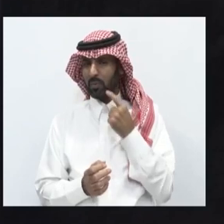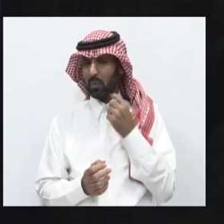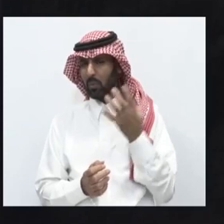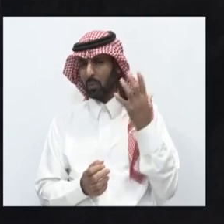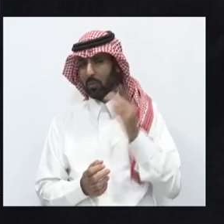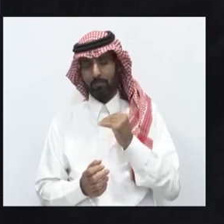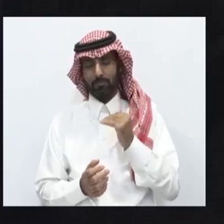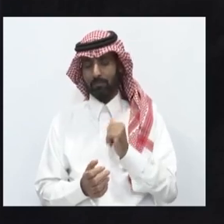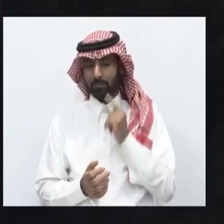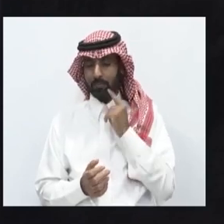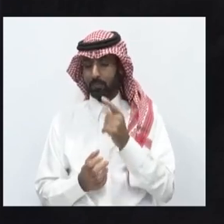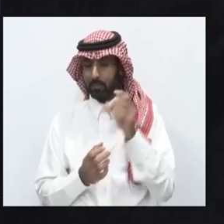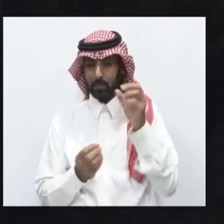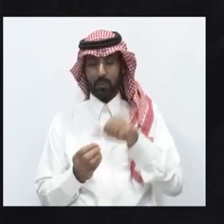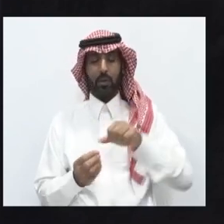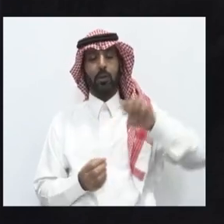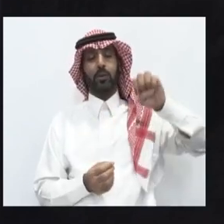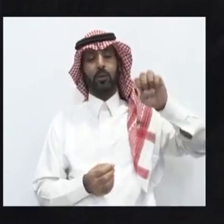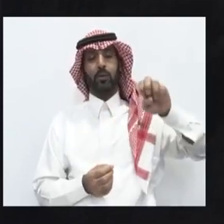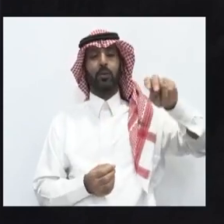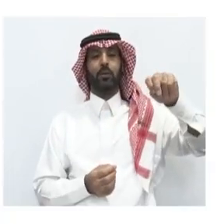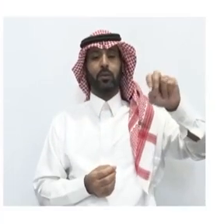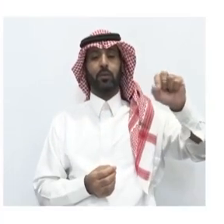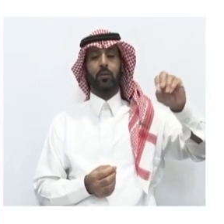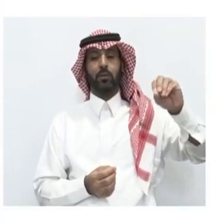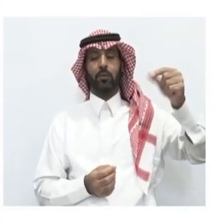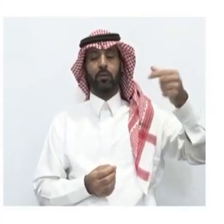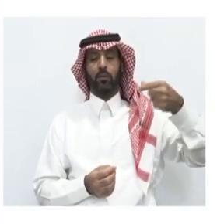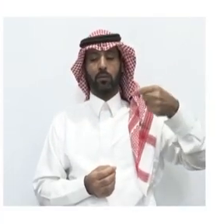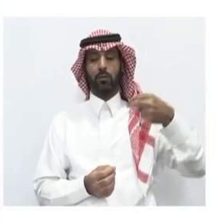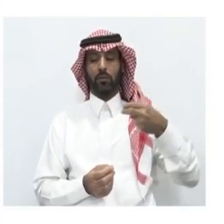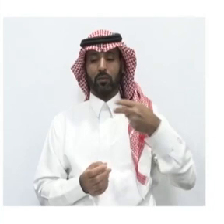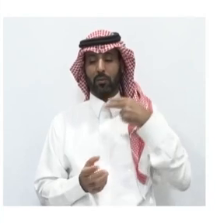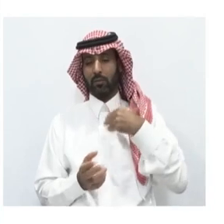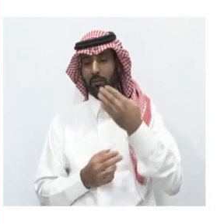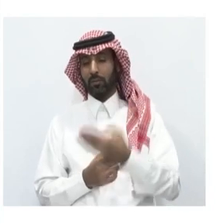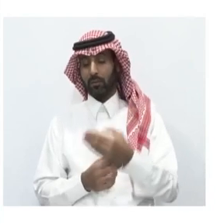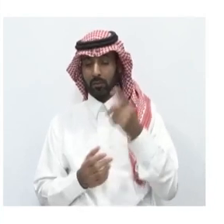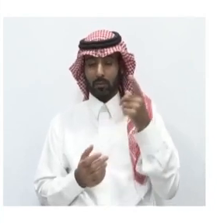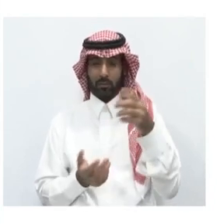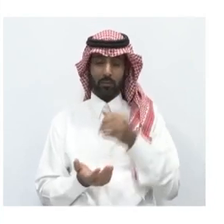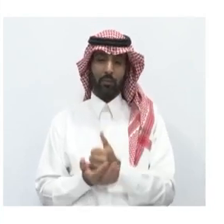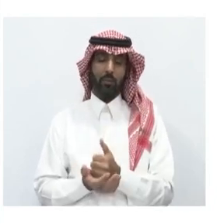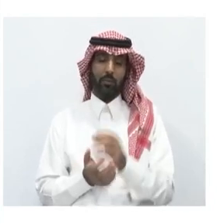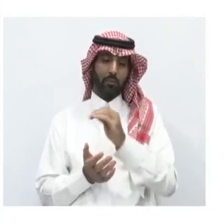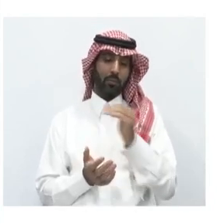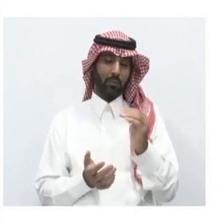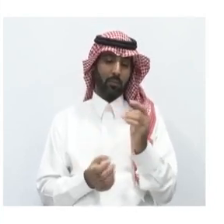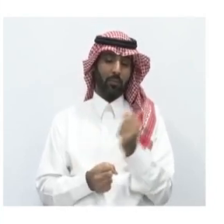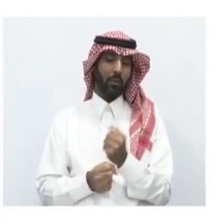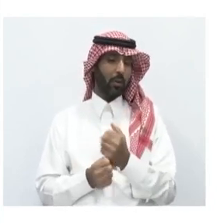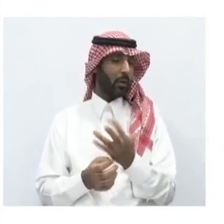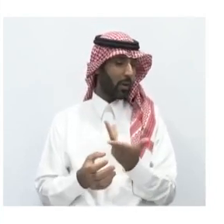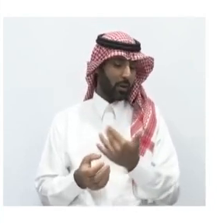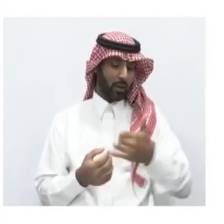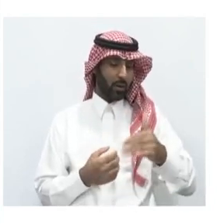loud enough, we put enough after the adjective. Then we took the sentence adverbs. Sentence adverbs